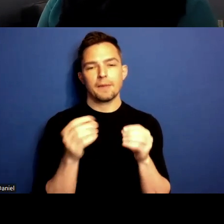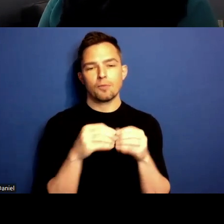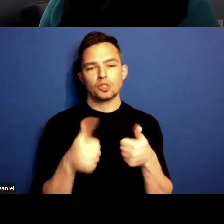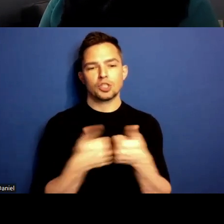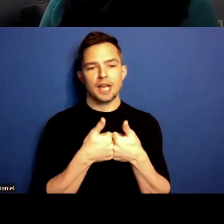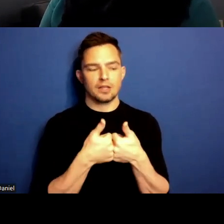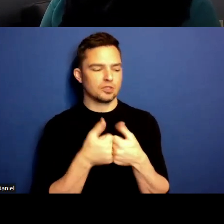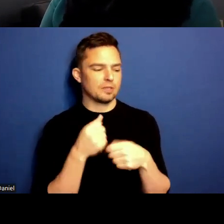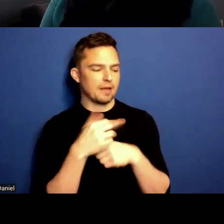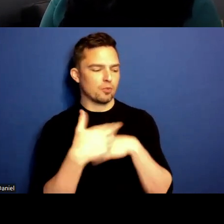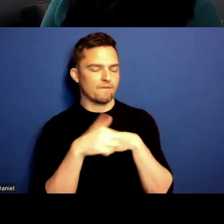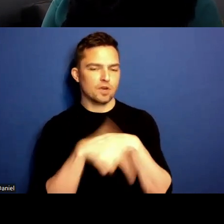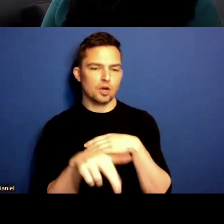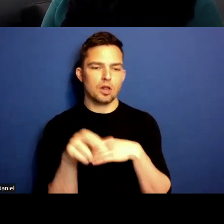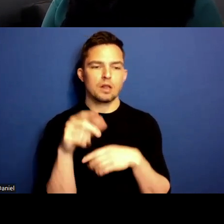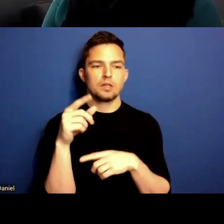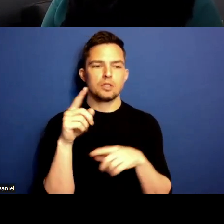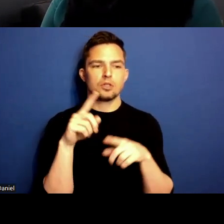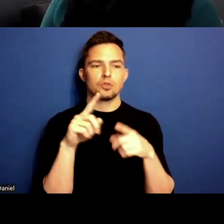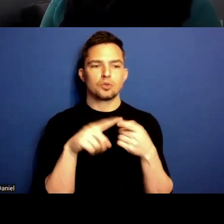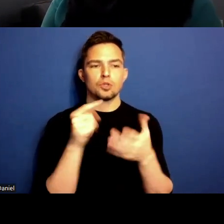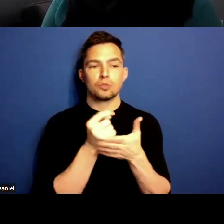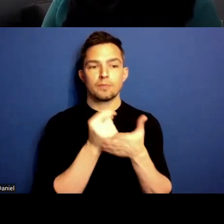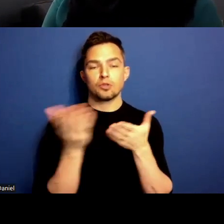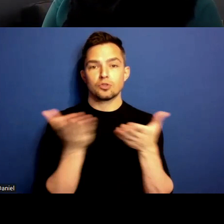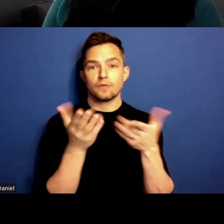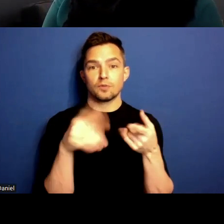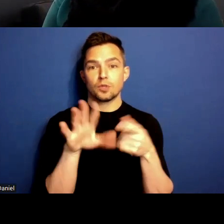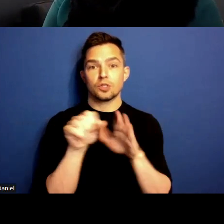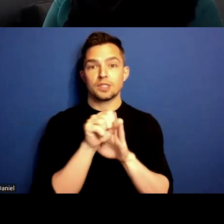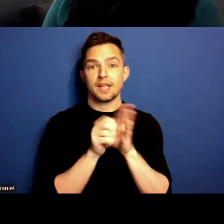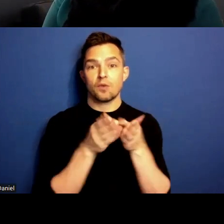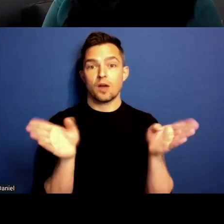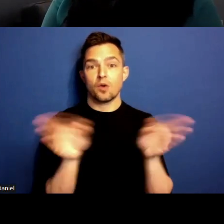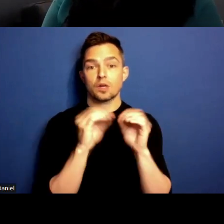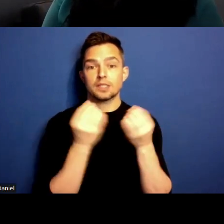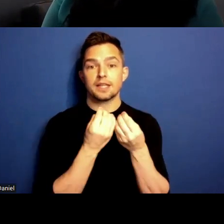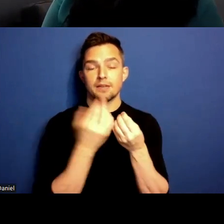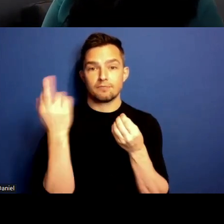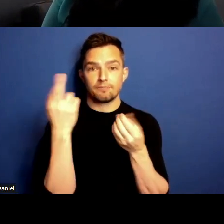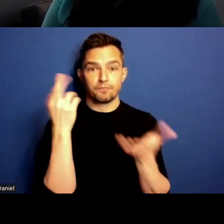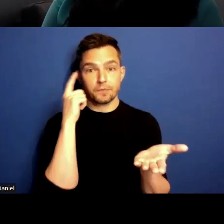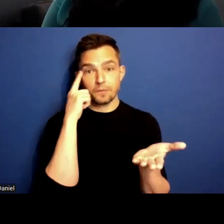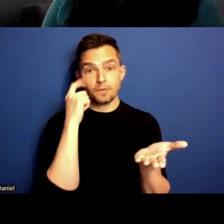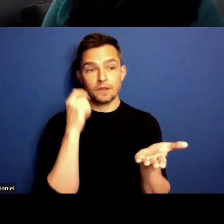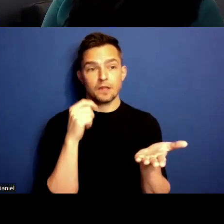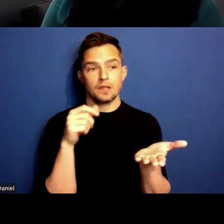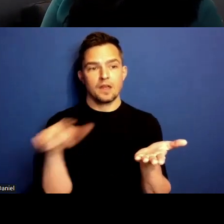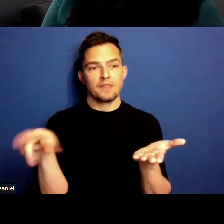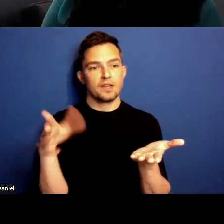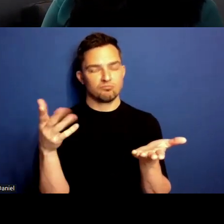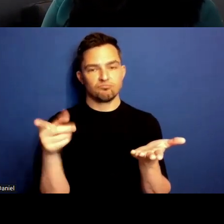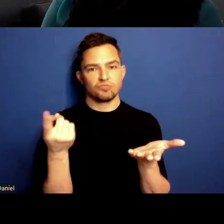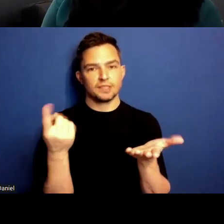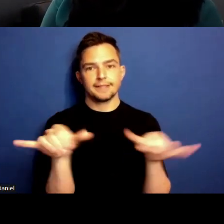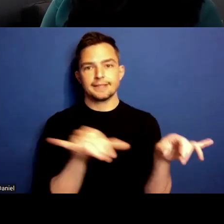make referrals to treatment or services when you're a statewide organization, because there's just the same